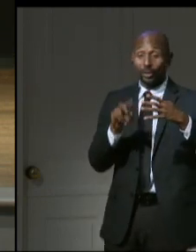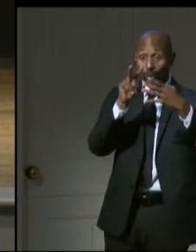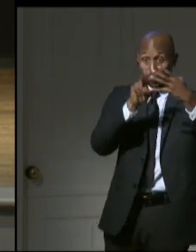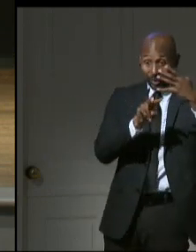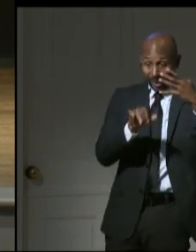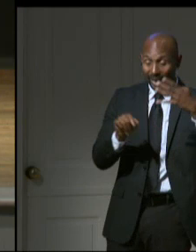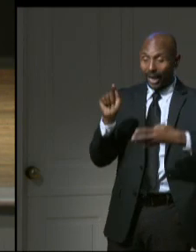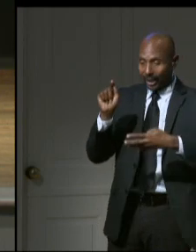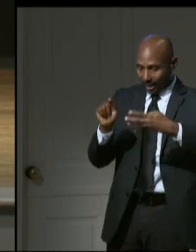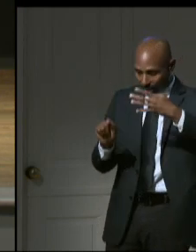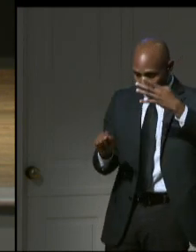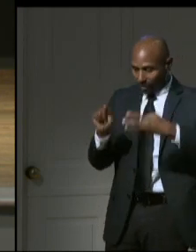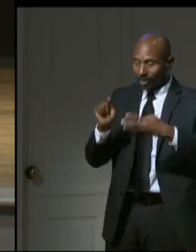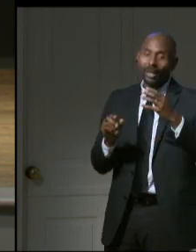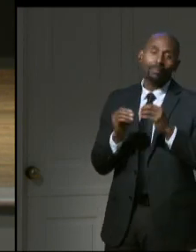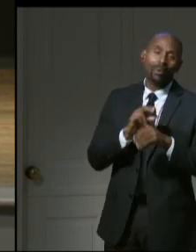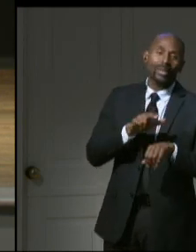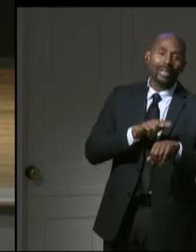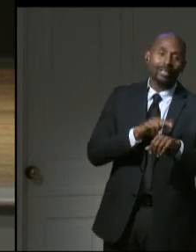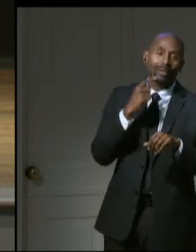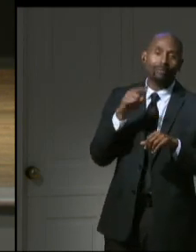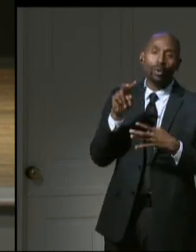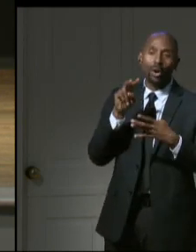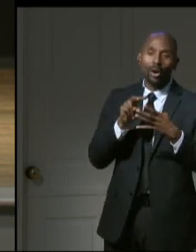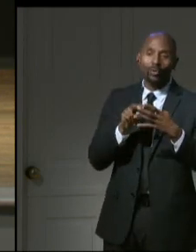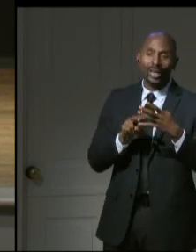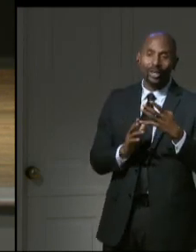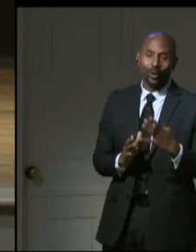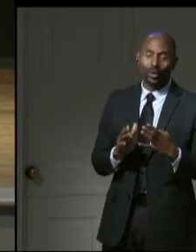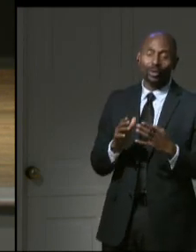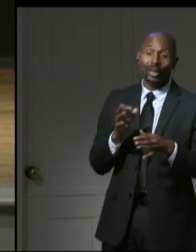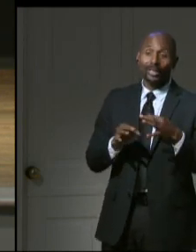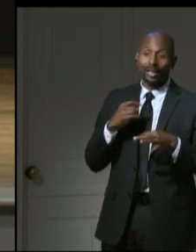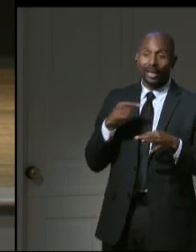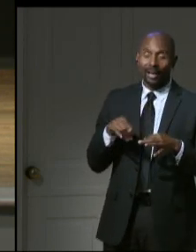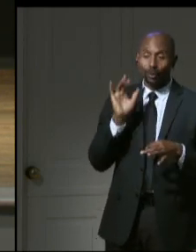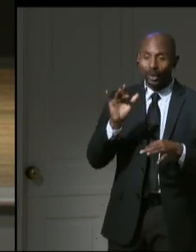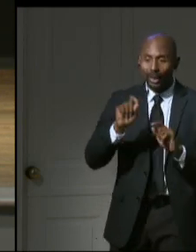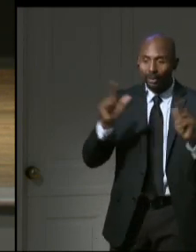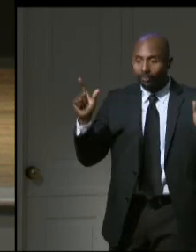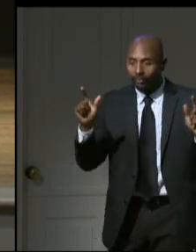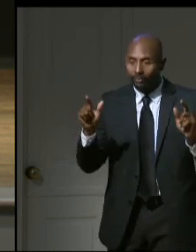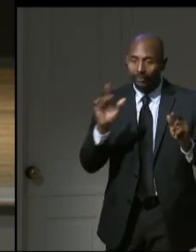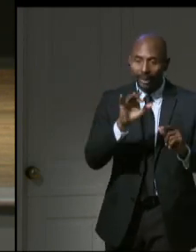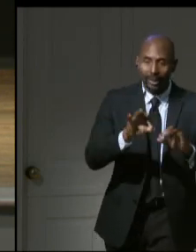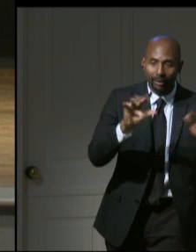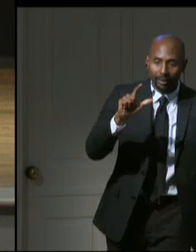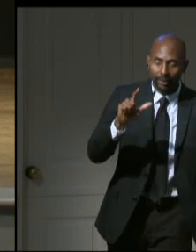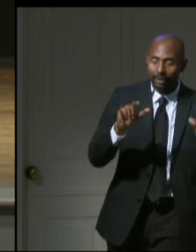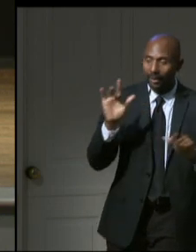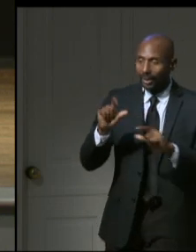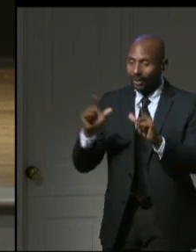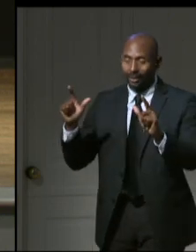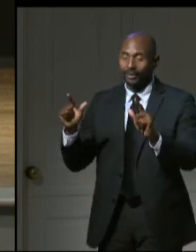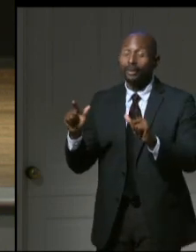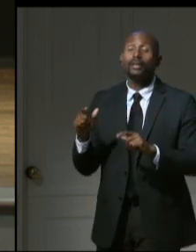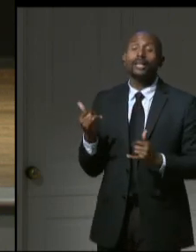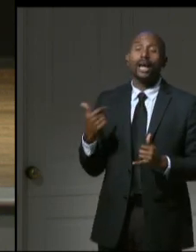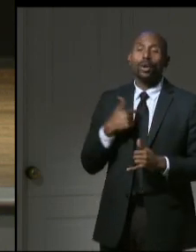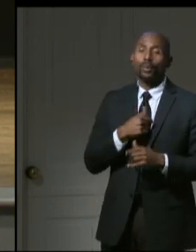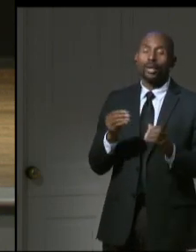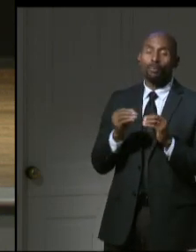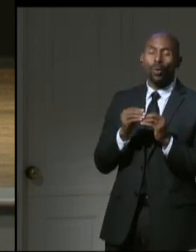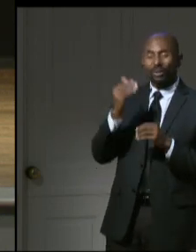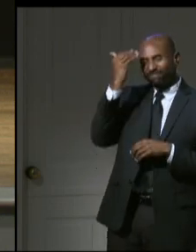keep scrolling. It's much more natural for a reader rather than to have to go in and pick things apart. And I think we're very conscious of that now,